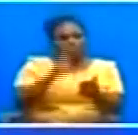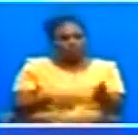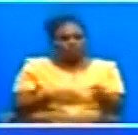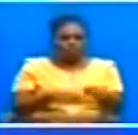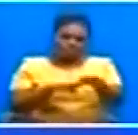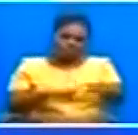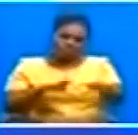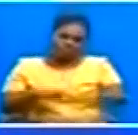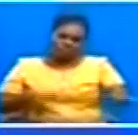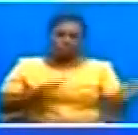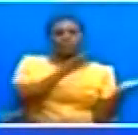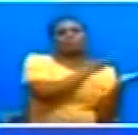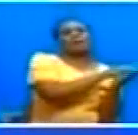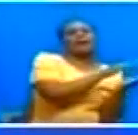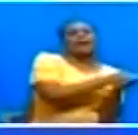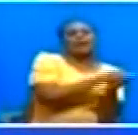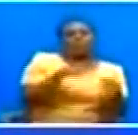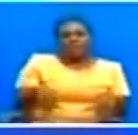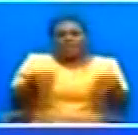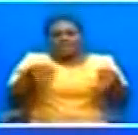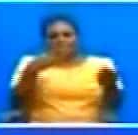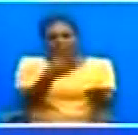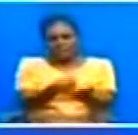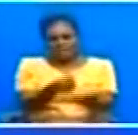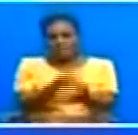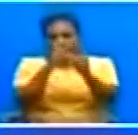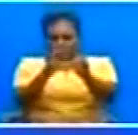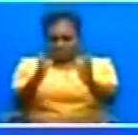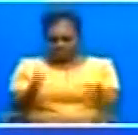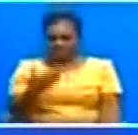in the banks waiting for their salaries. Linda. Mercy Kandie, thank you so much.